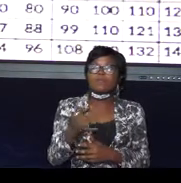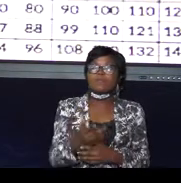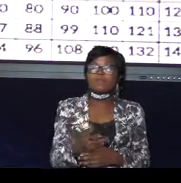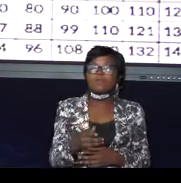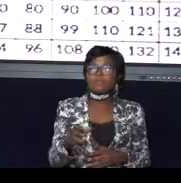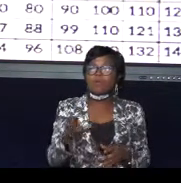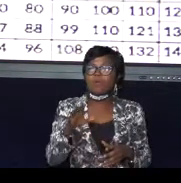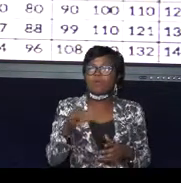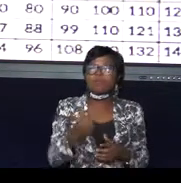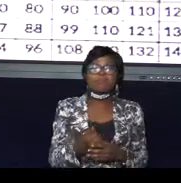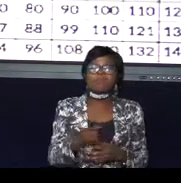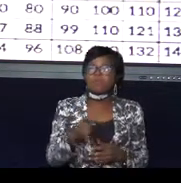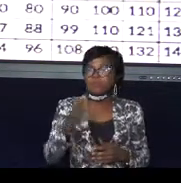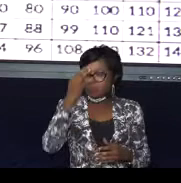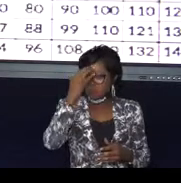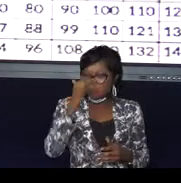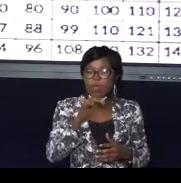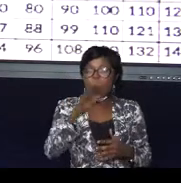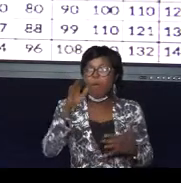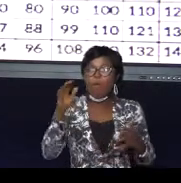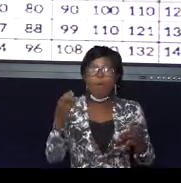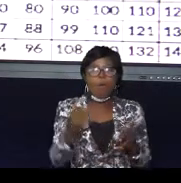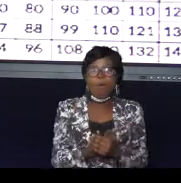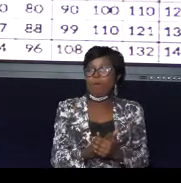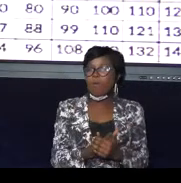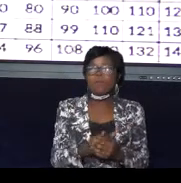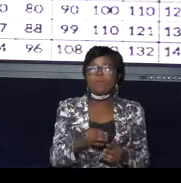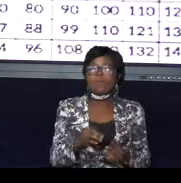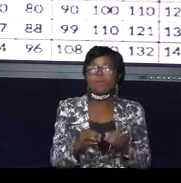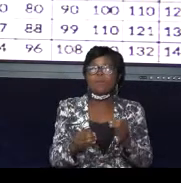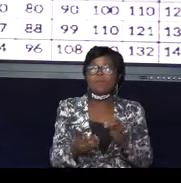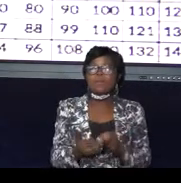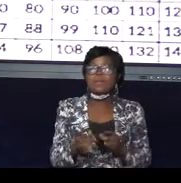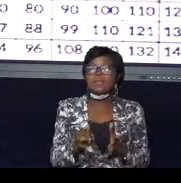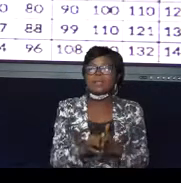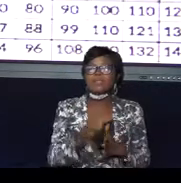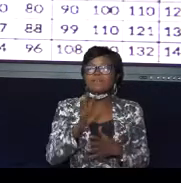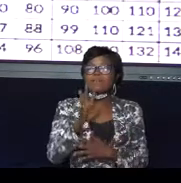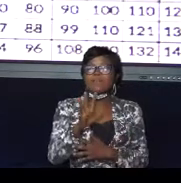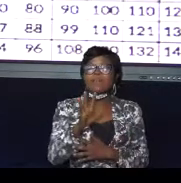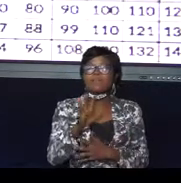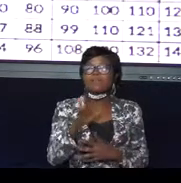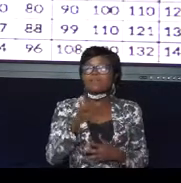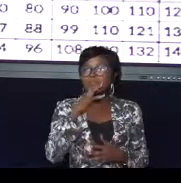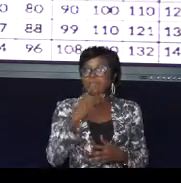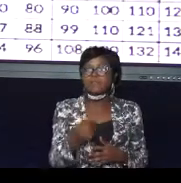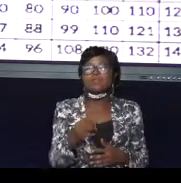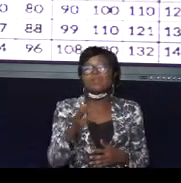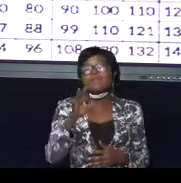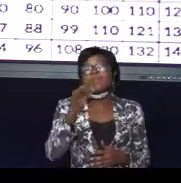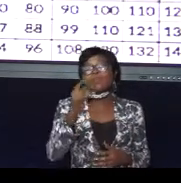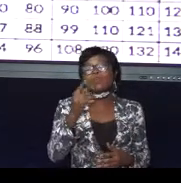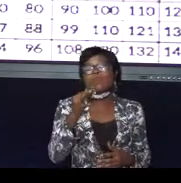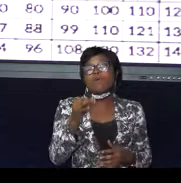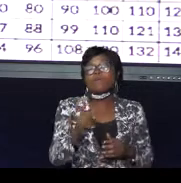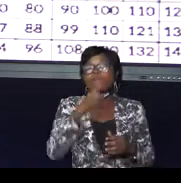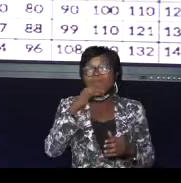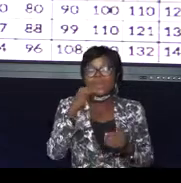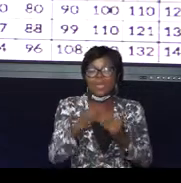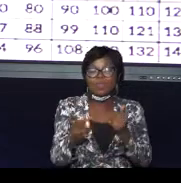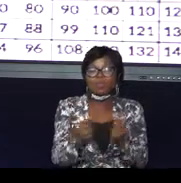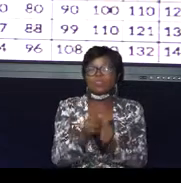5, 0, 5, 0. So automatically, all numbers that 5 is a factor of will end with 0 or